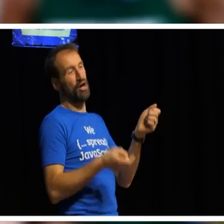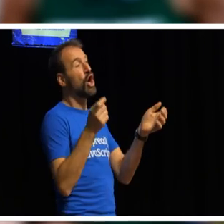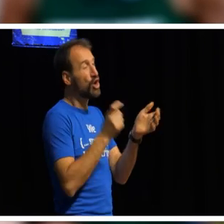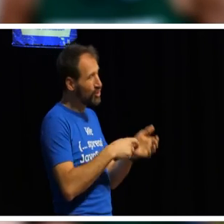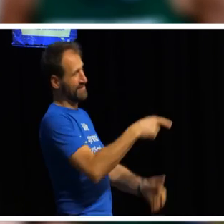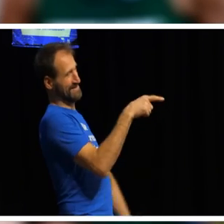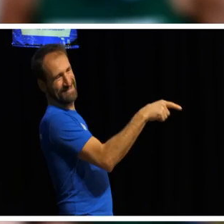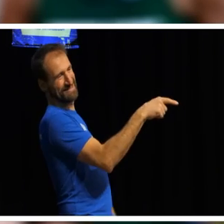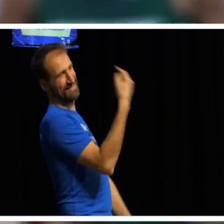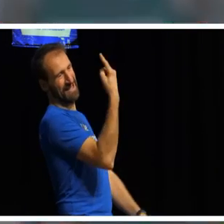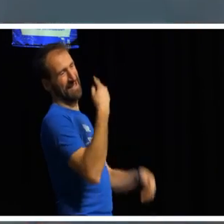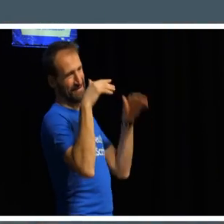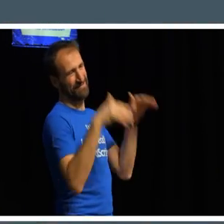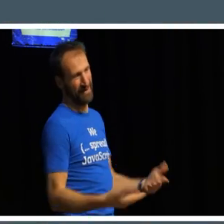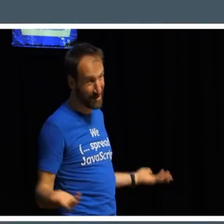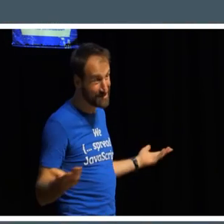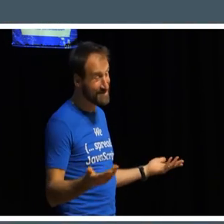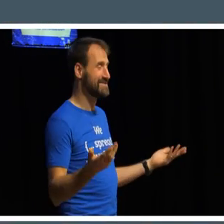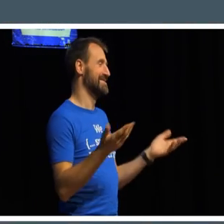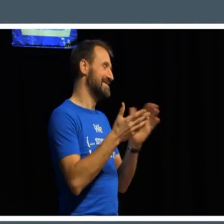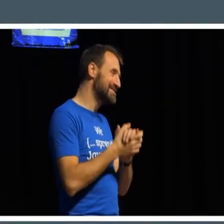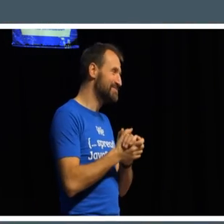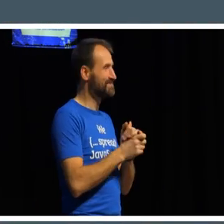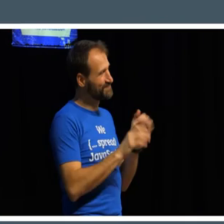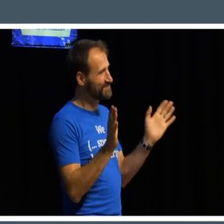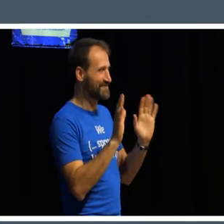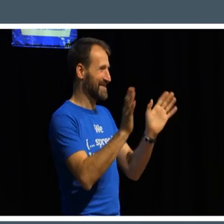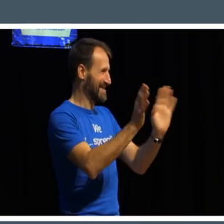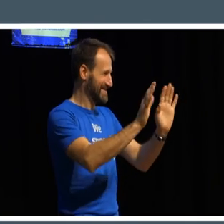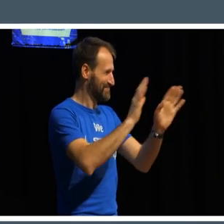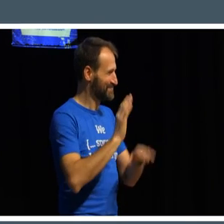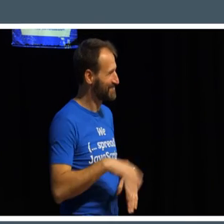Promise.race is a dick. Don't use it. Write your own racing function. Much easier.